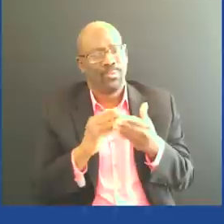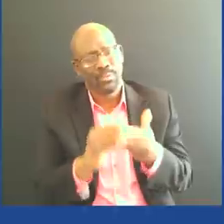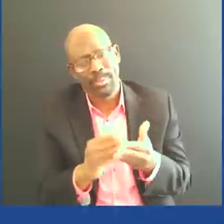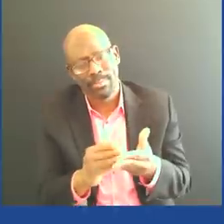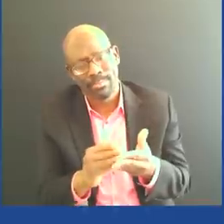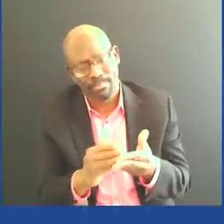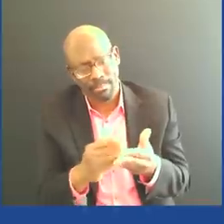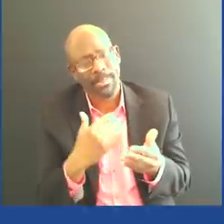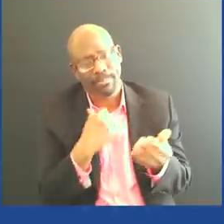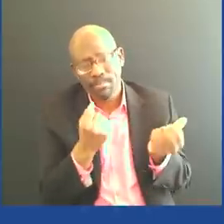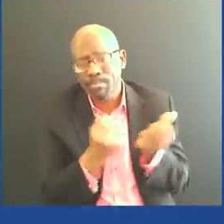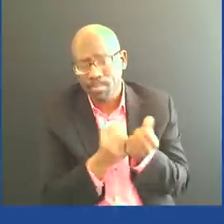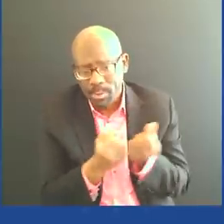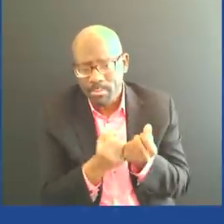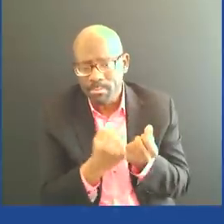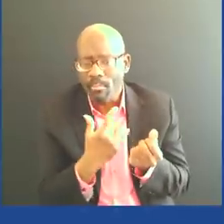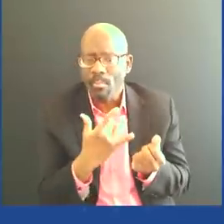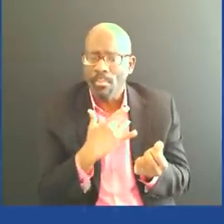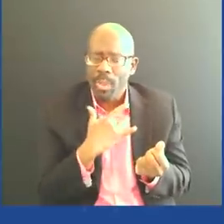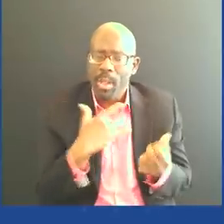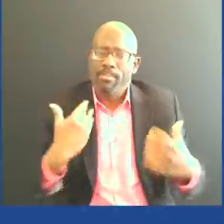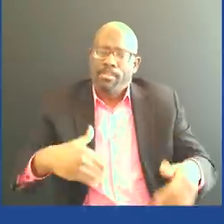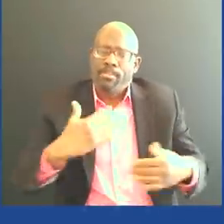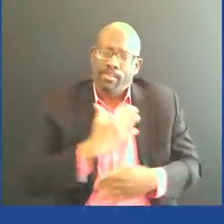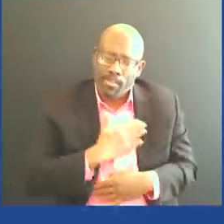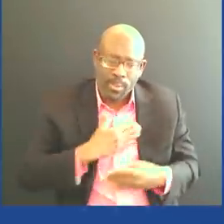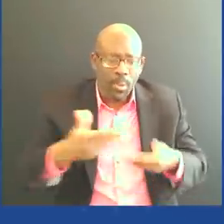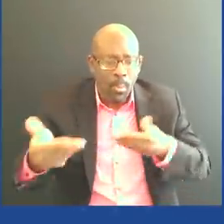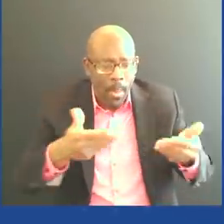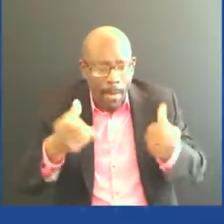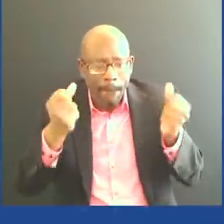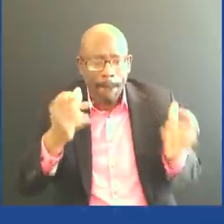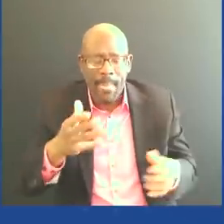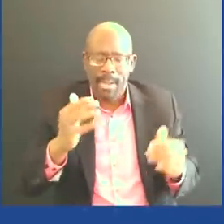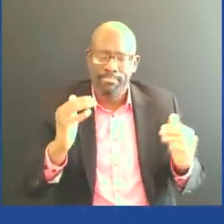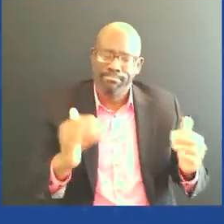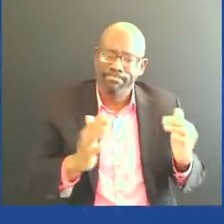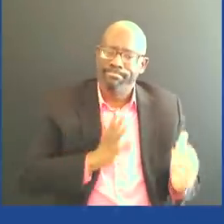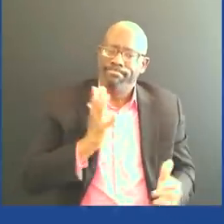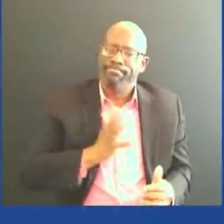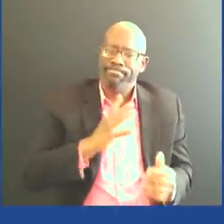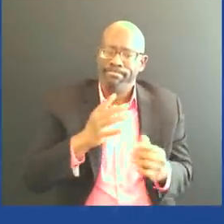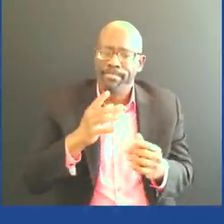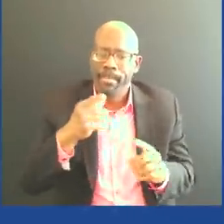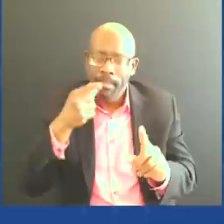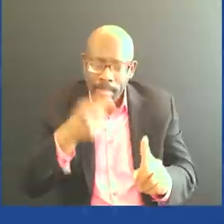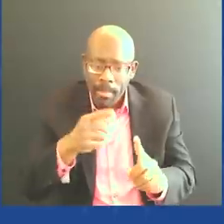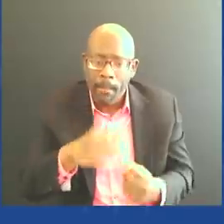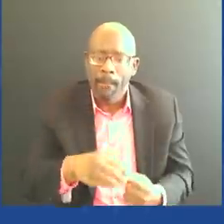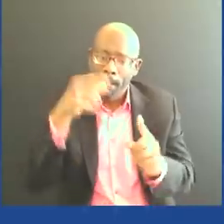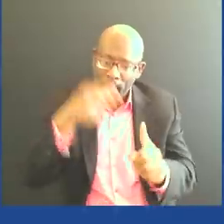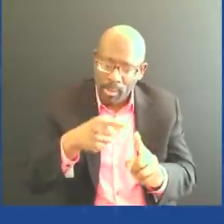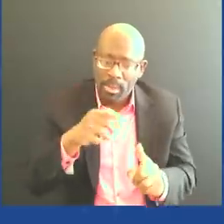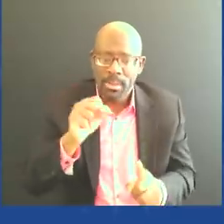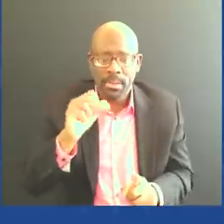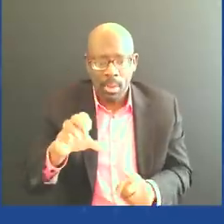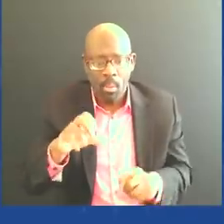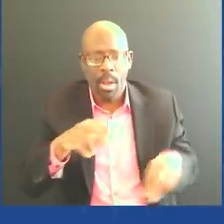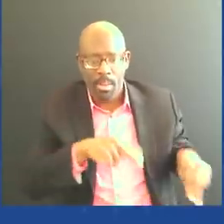so many distinguished guests, and especially the Secretary of the Navy and Admirals Gilday and